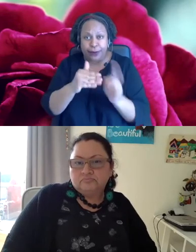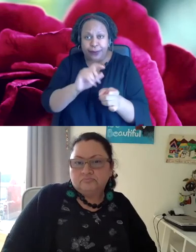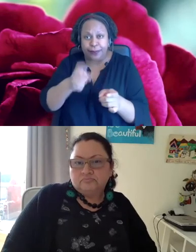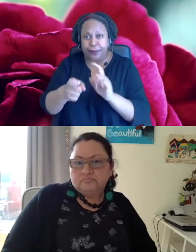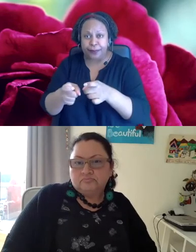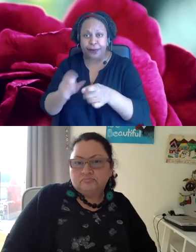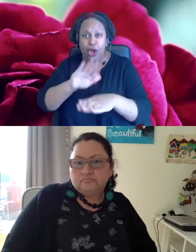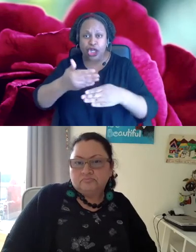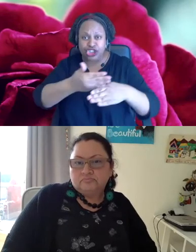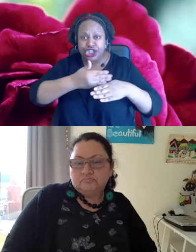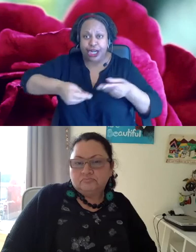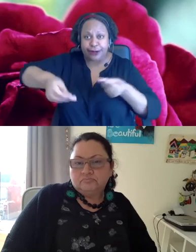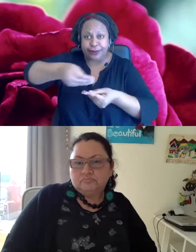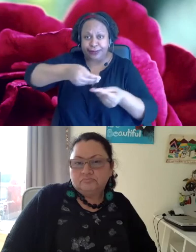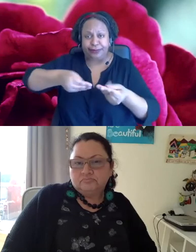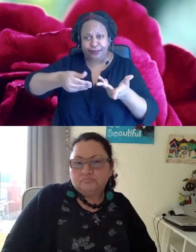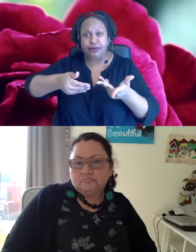in the grant